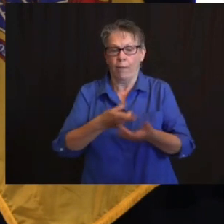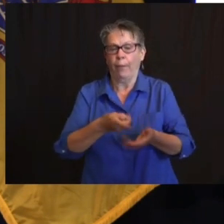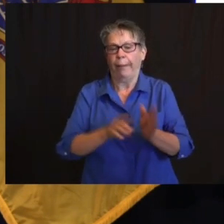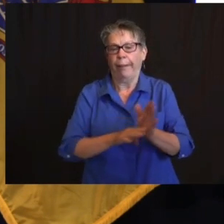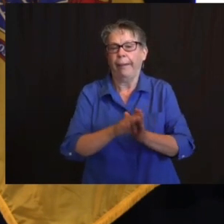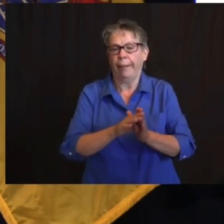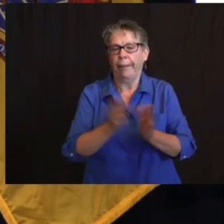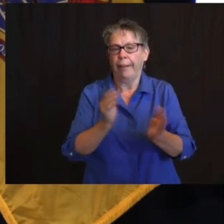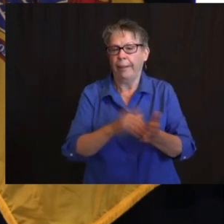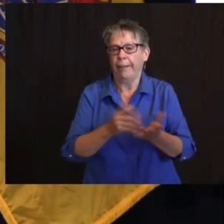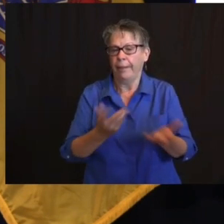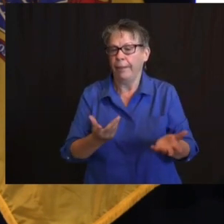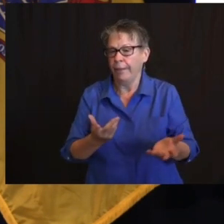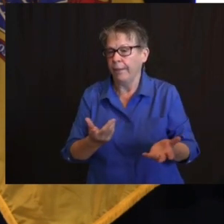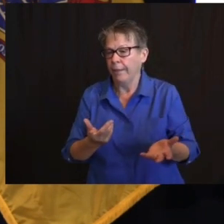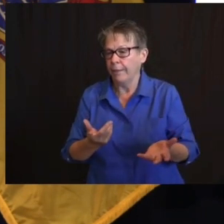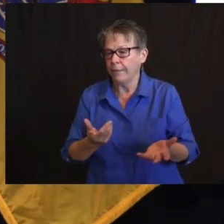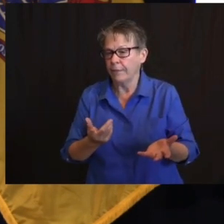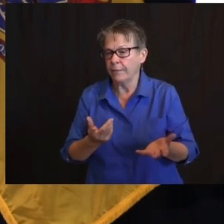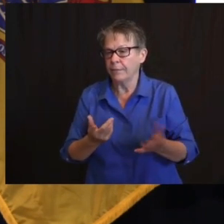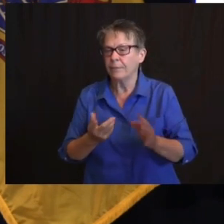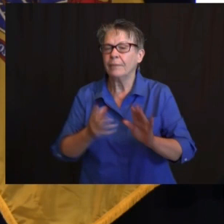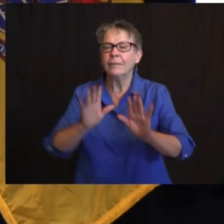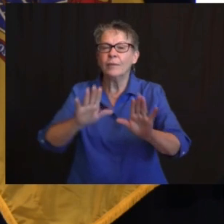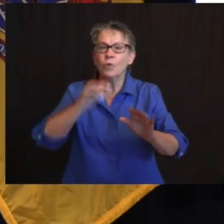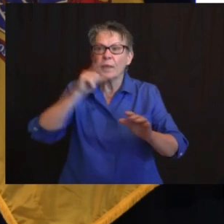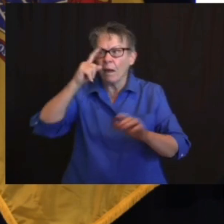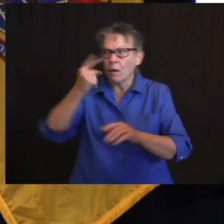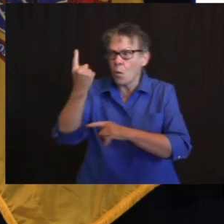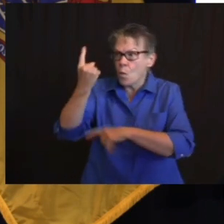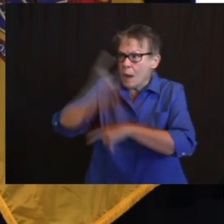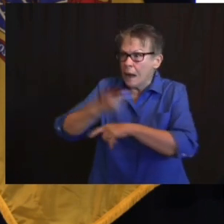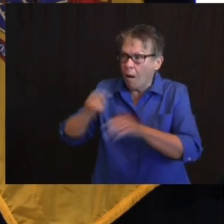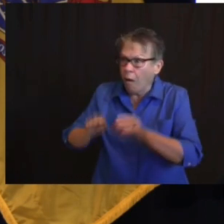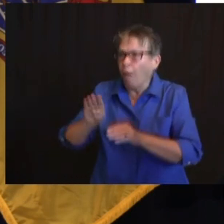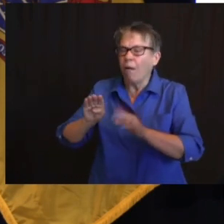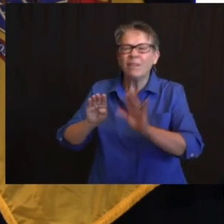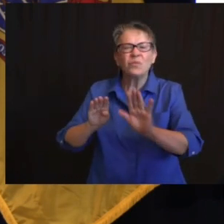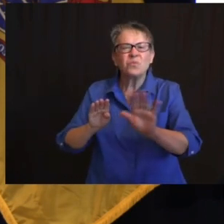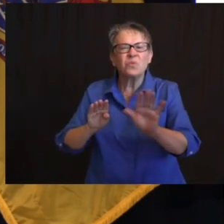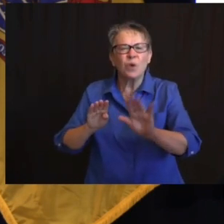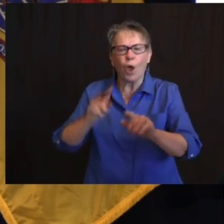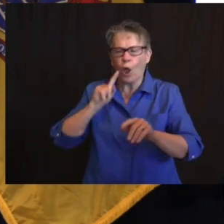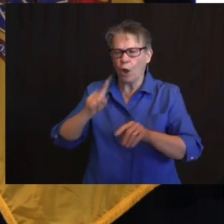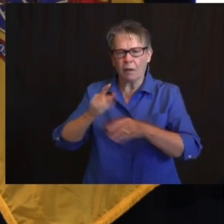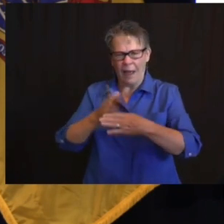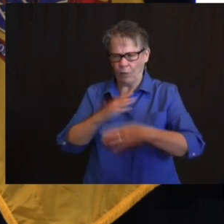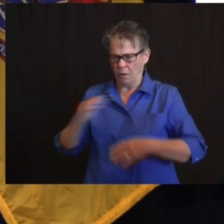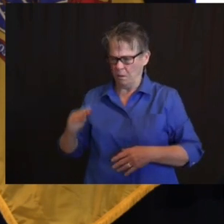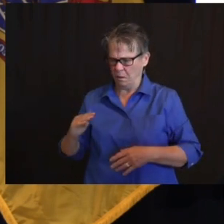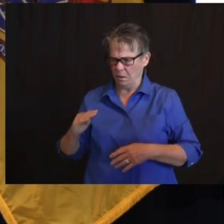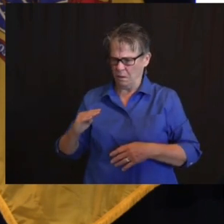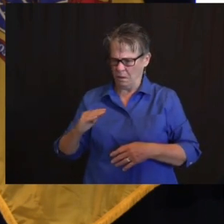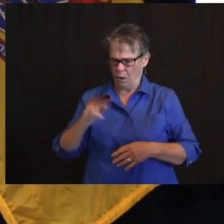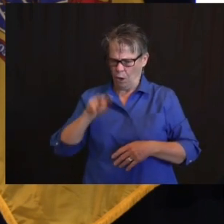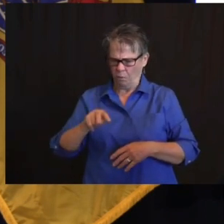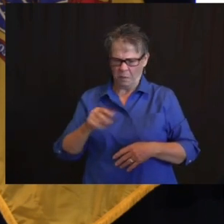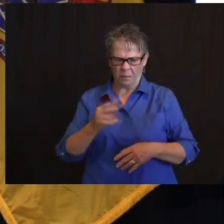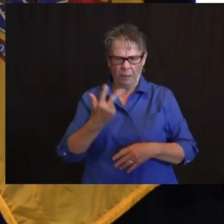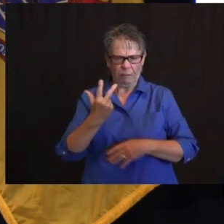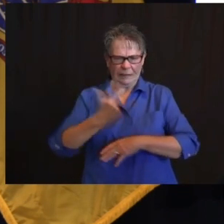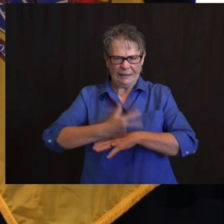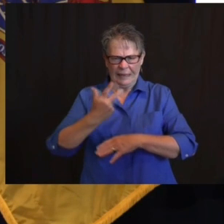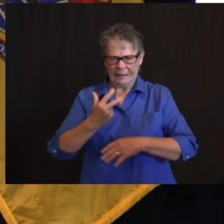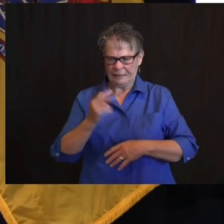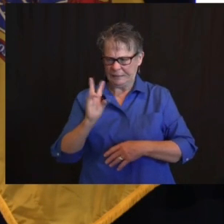of these blips, particularly in too small an area, but we do look very closely over time to see those patterns and to see what's developing.